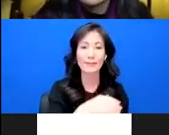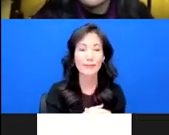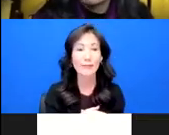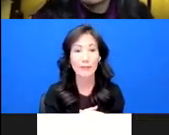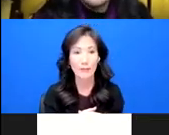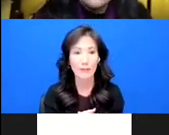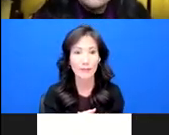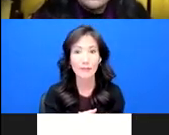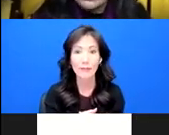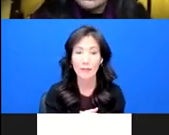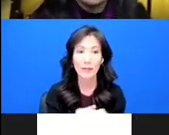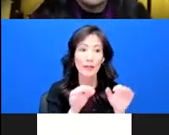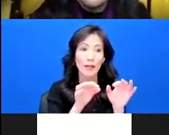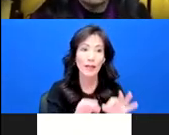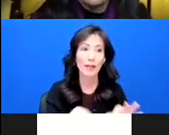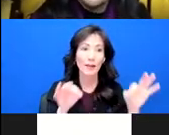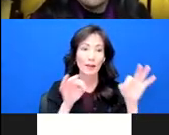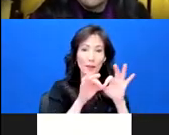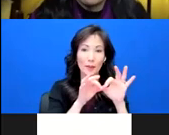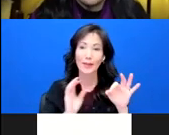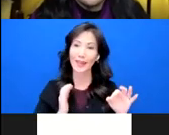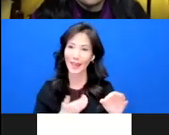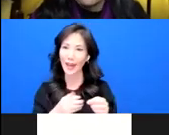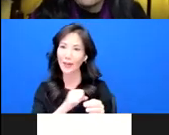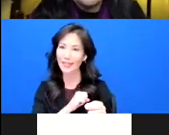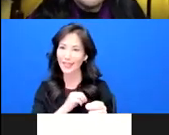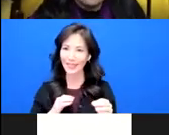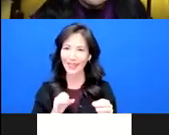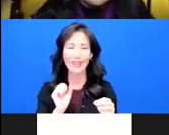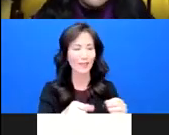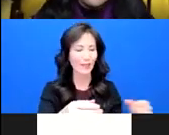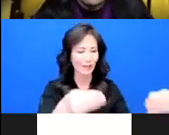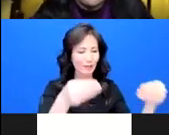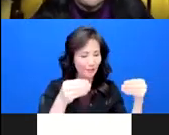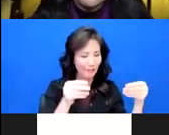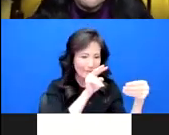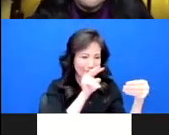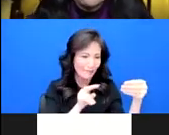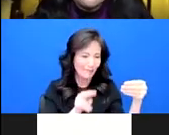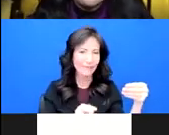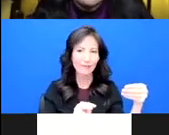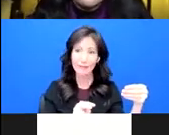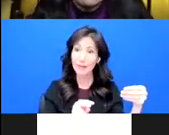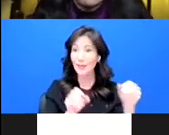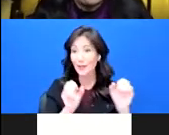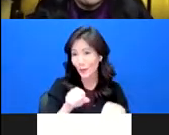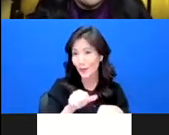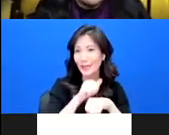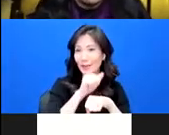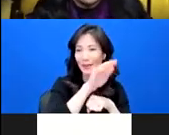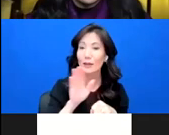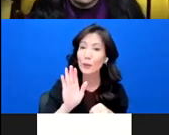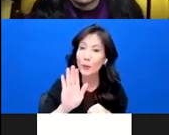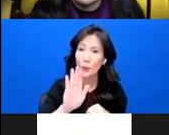has access to that filled out form. So that's one way that you can submit your community of interest